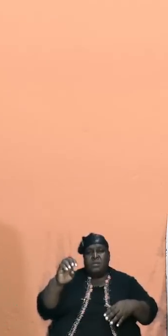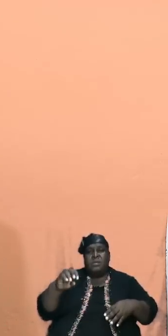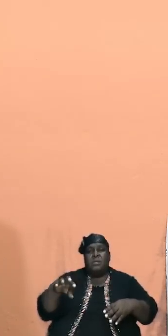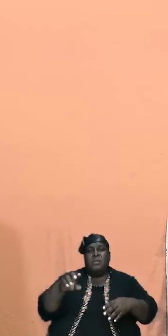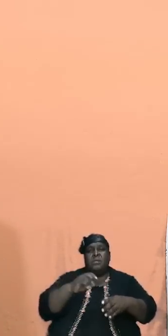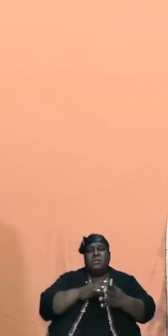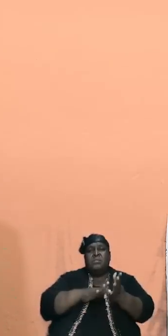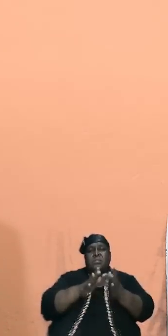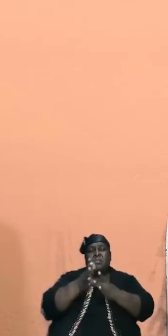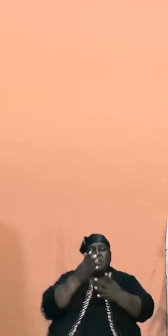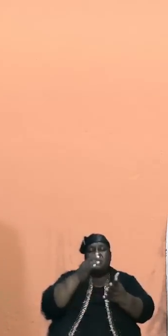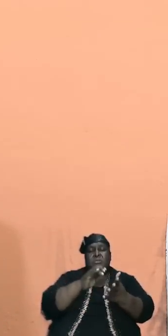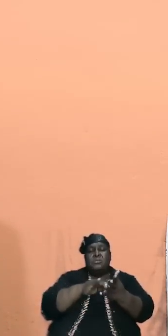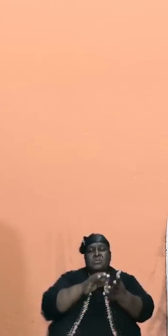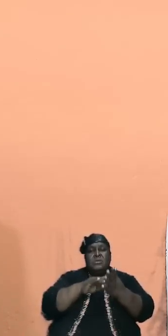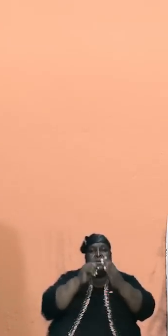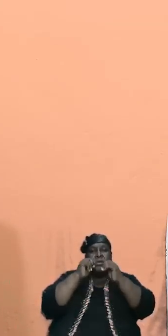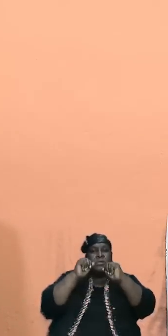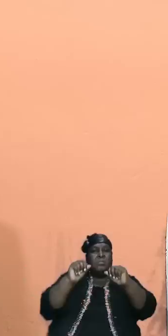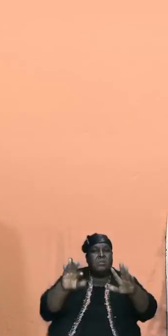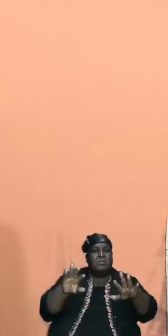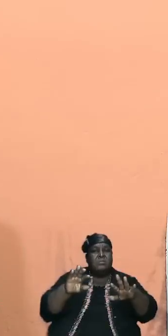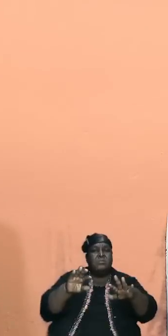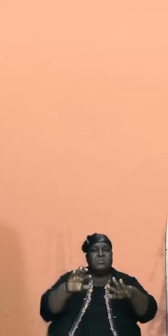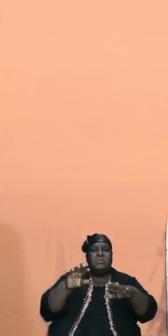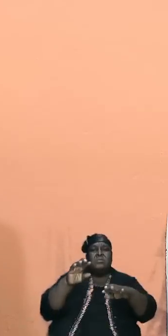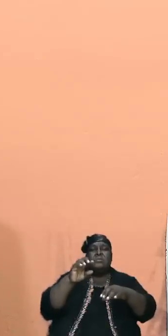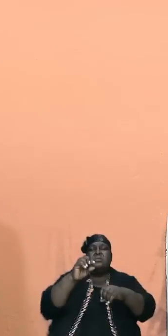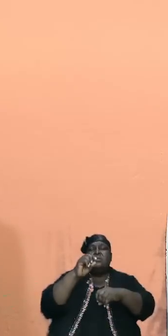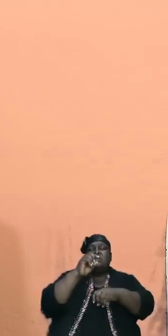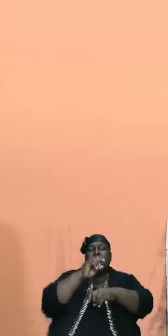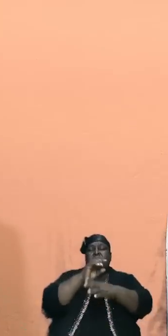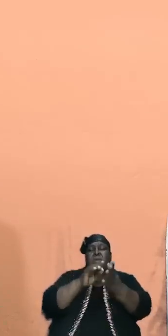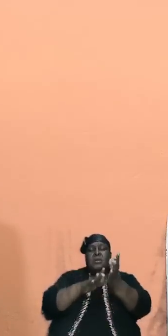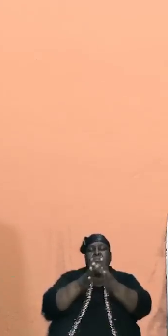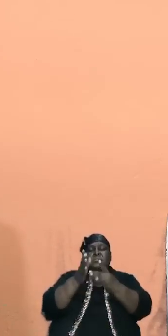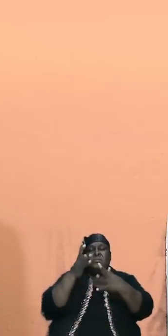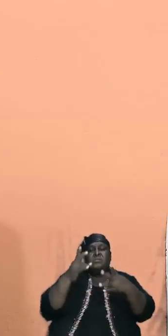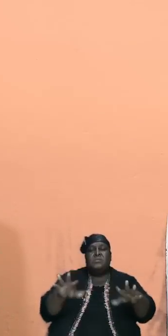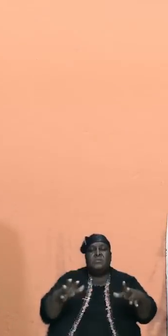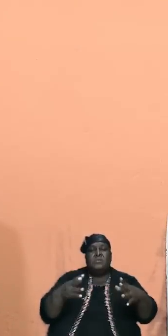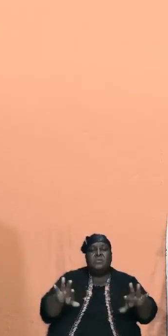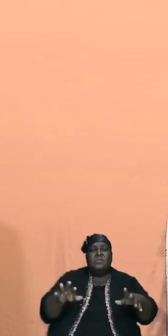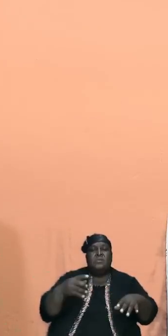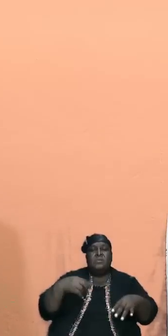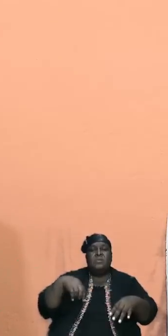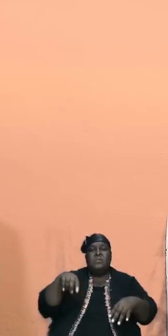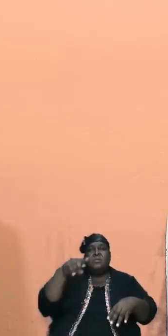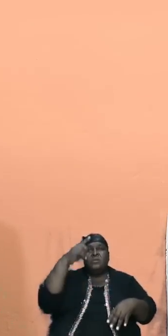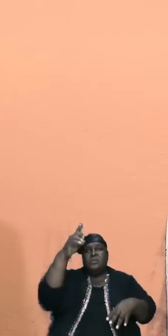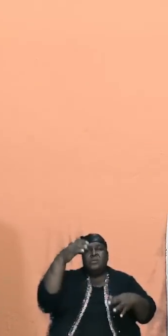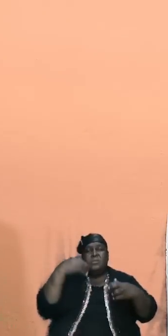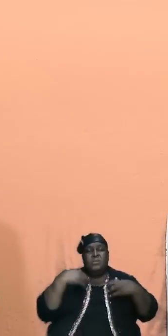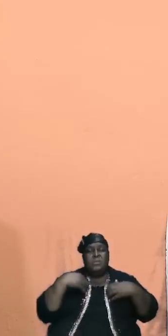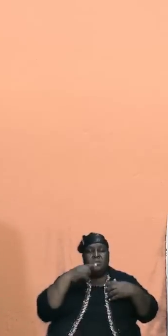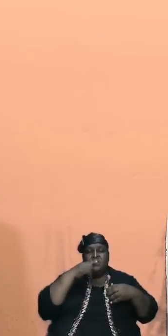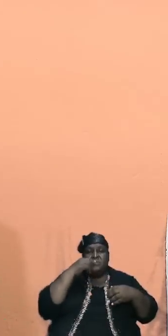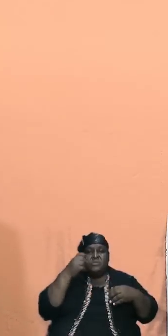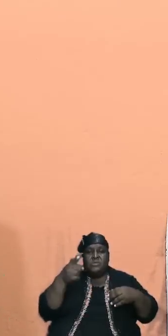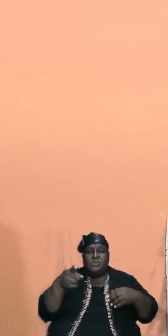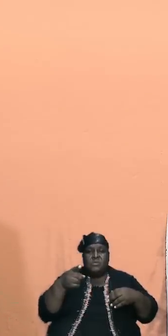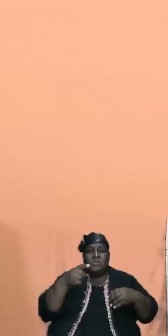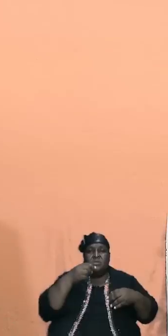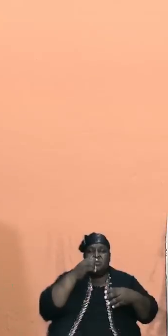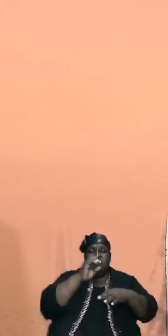Bible study session blessed, and that at the end of the session, God, that we will be able to say, God, that you have spoken, and the church say amen.